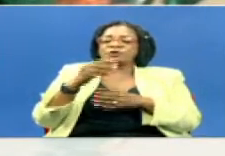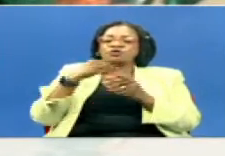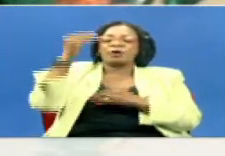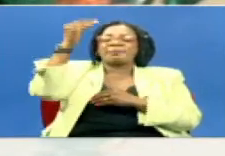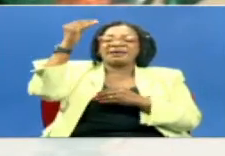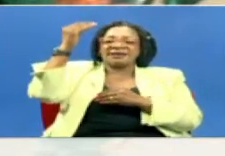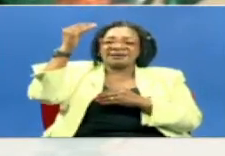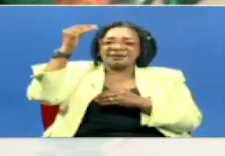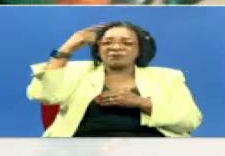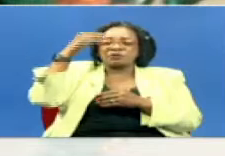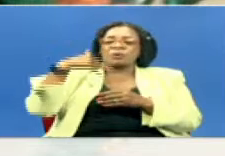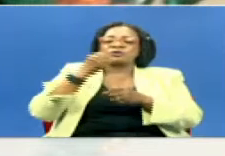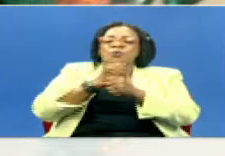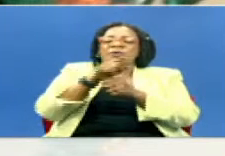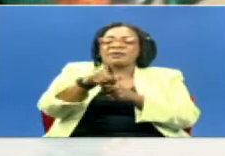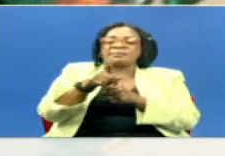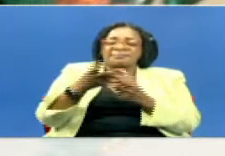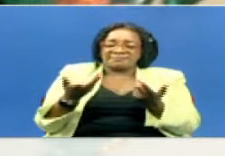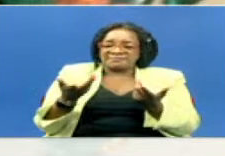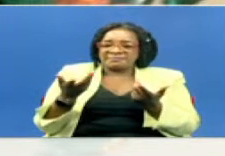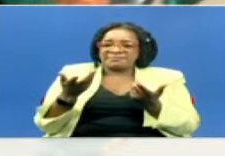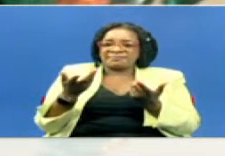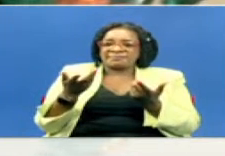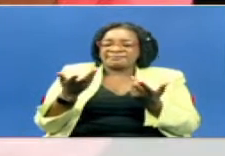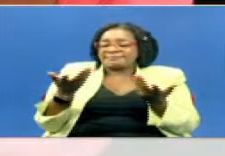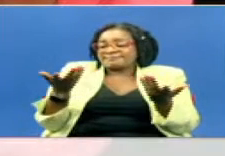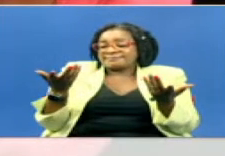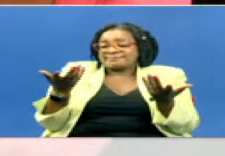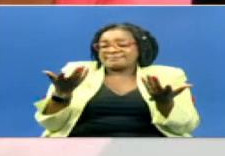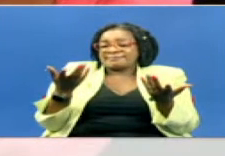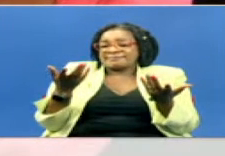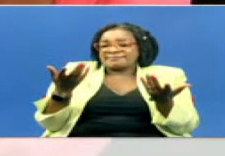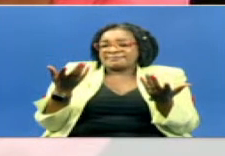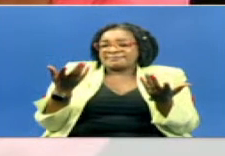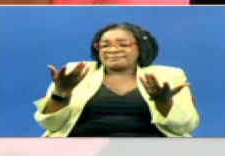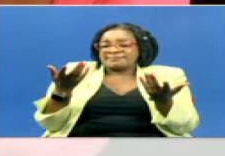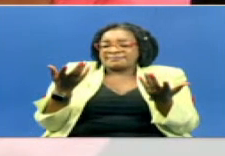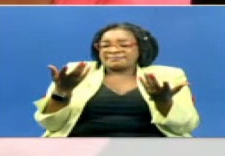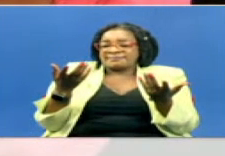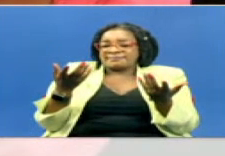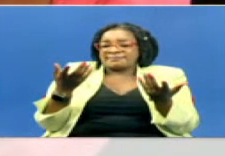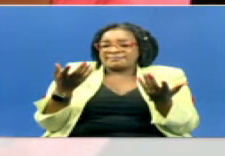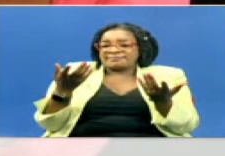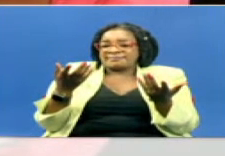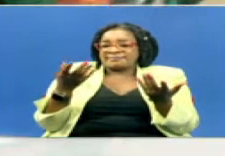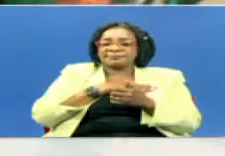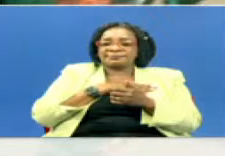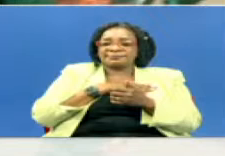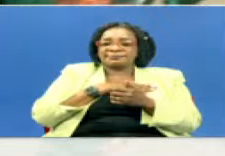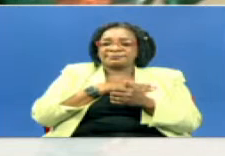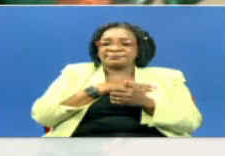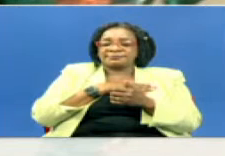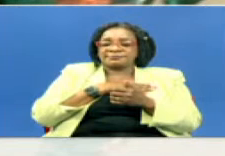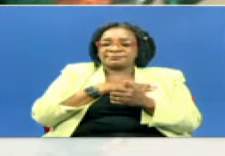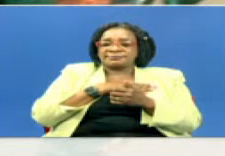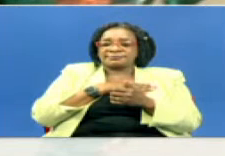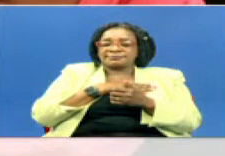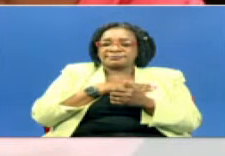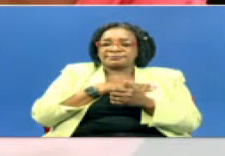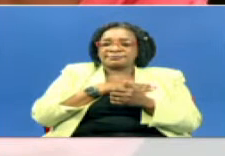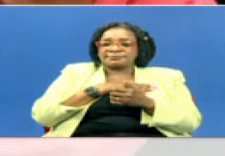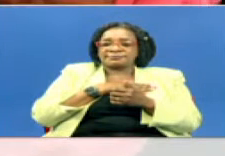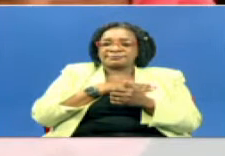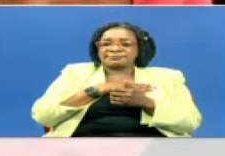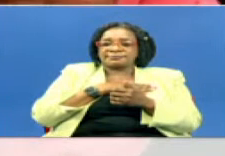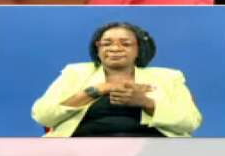because I want to work with him. And was sworn in. Wetai is the head of that institution. Yes, yes. Mheshimiwa, what